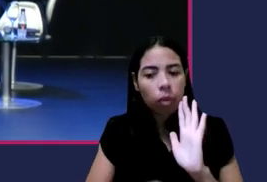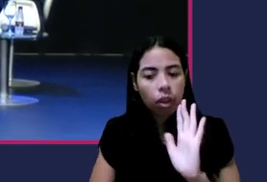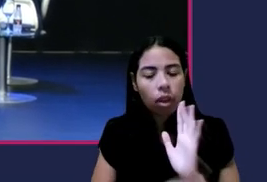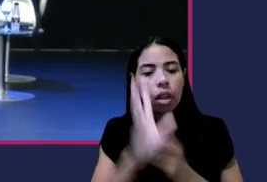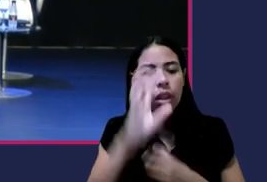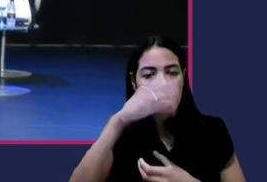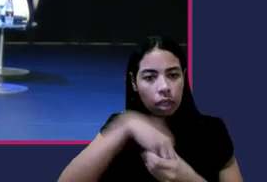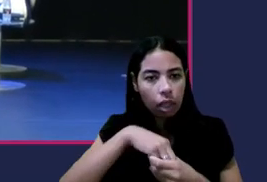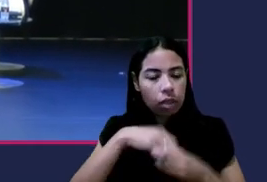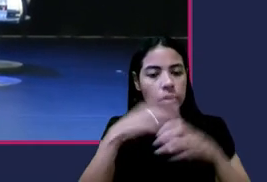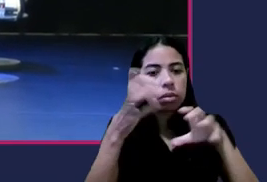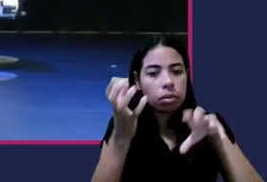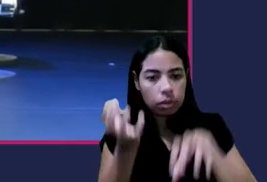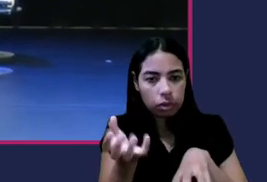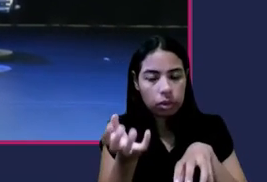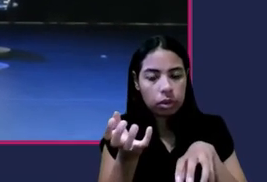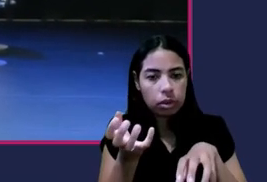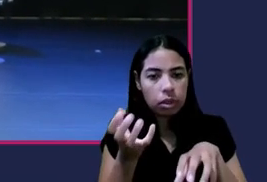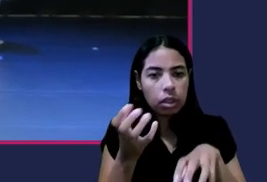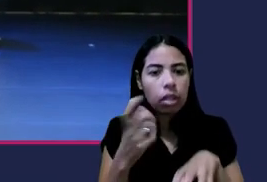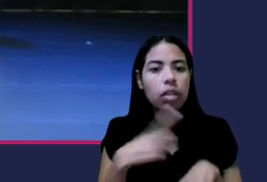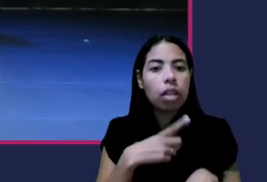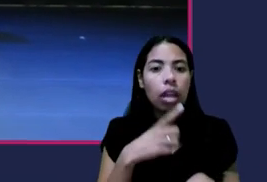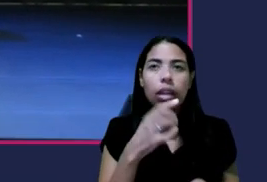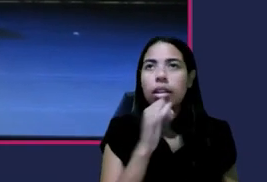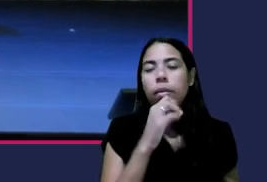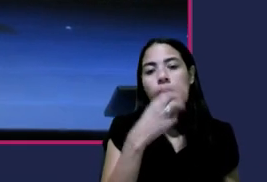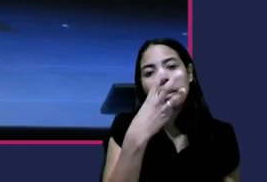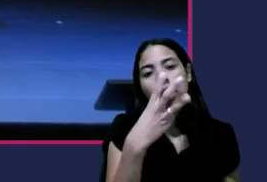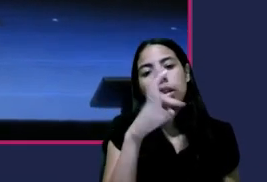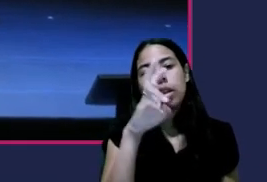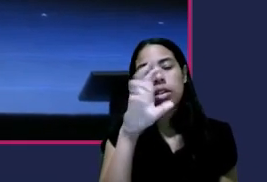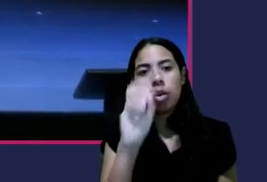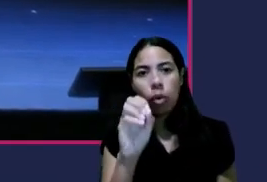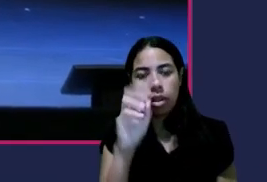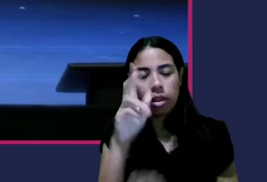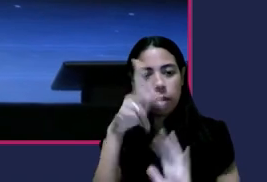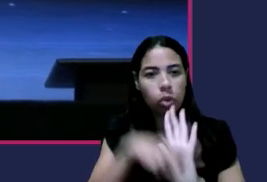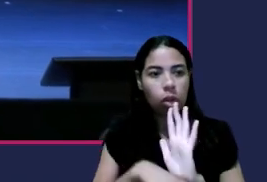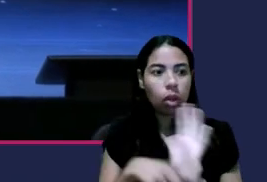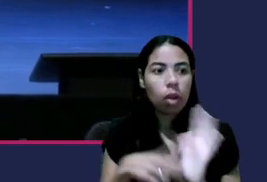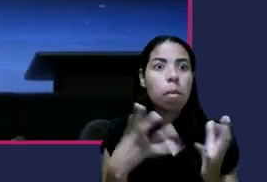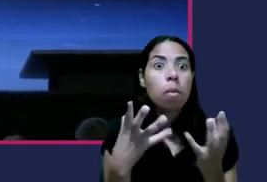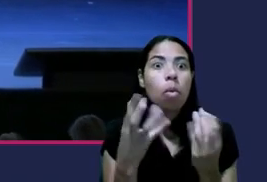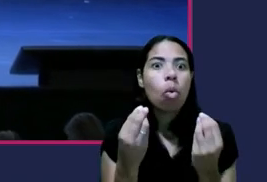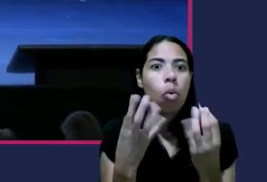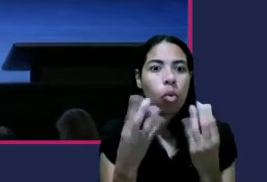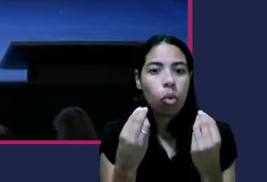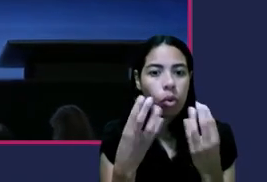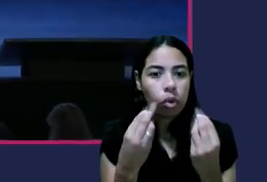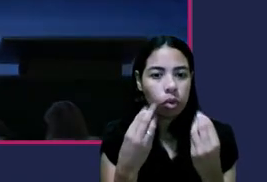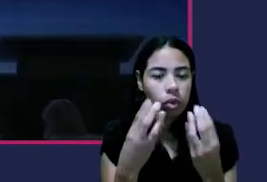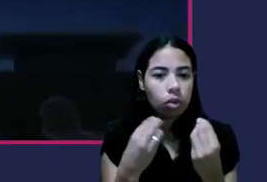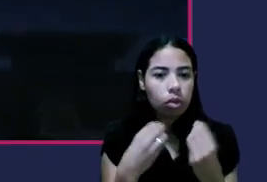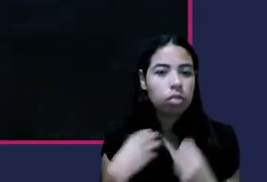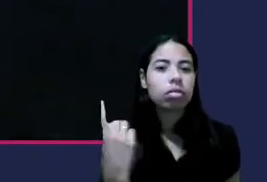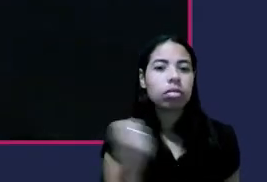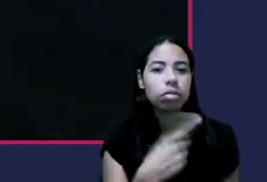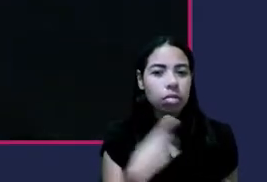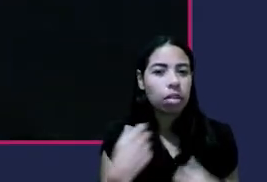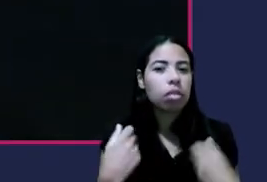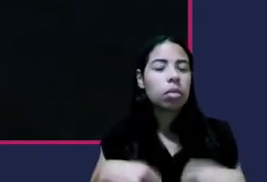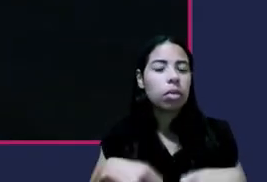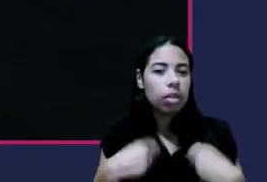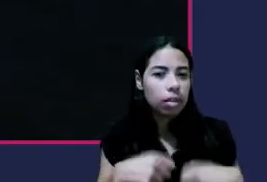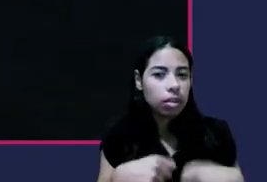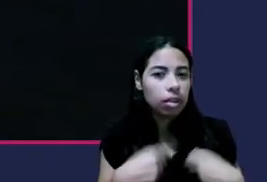And there was a project in the House of Representatives. When we say that there are 350 projects, it's we do